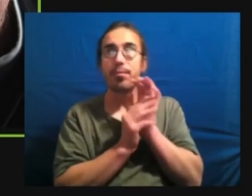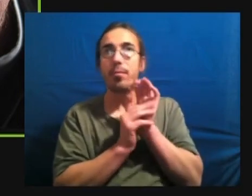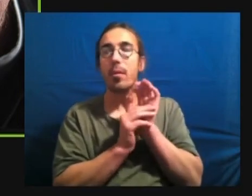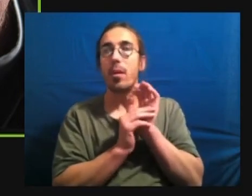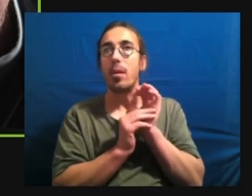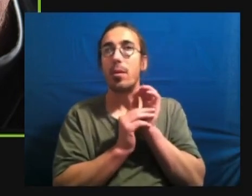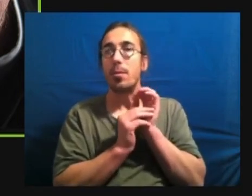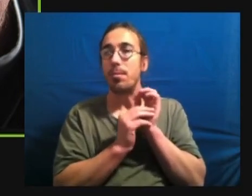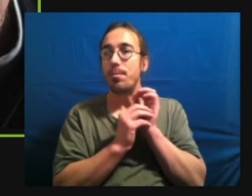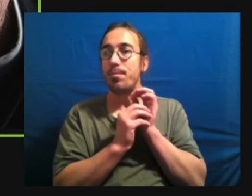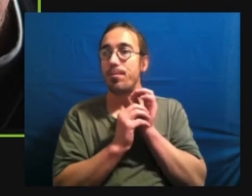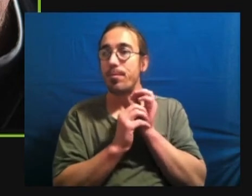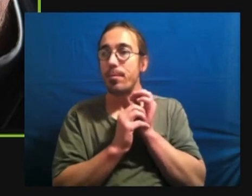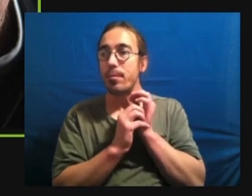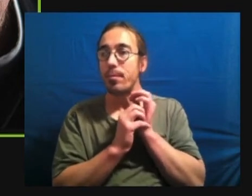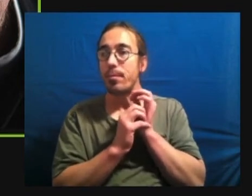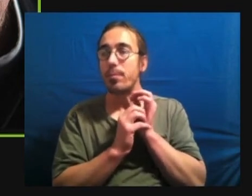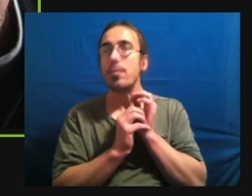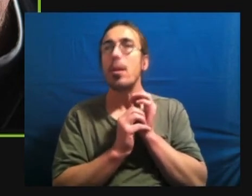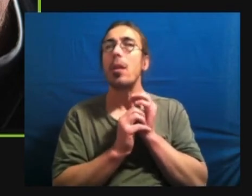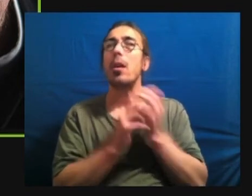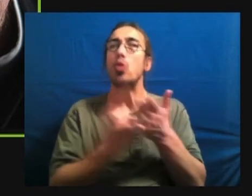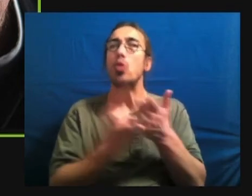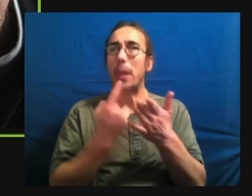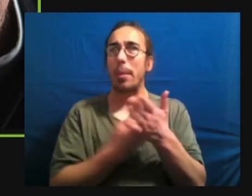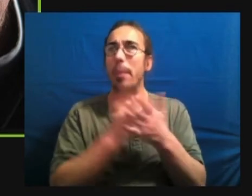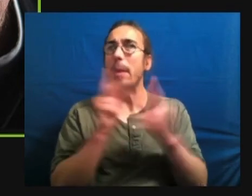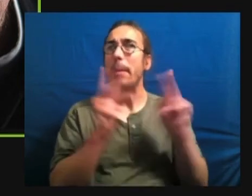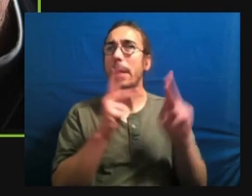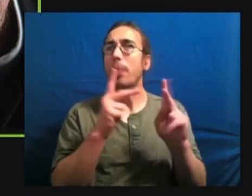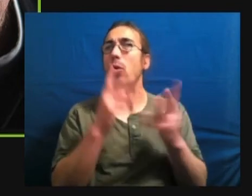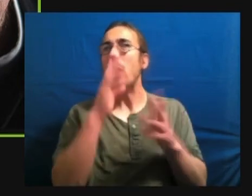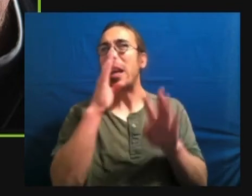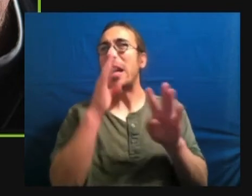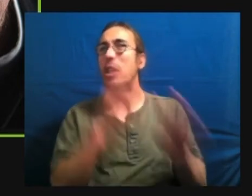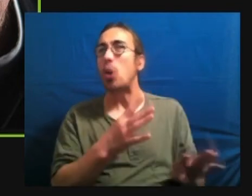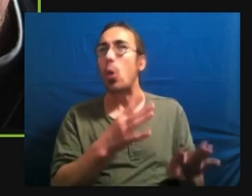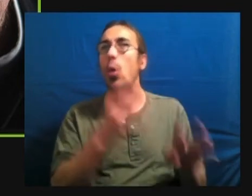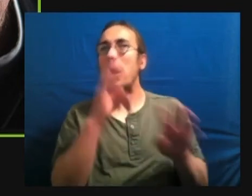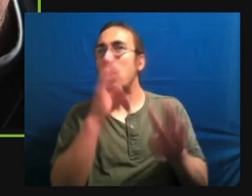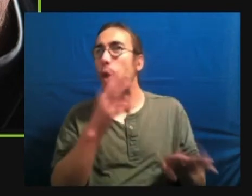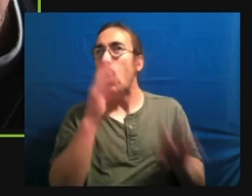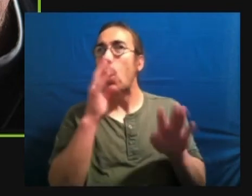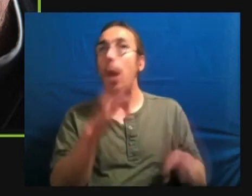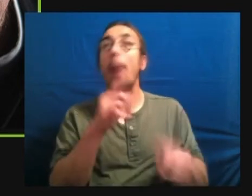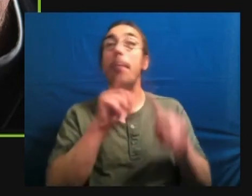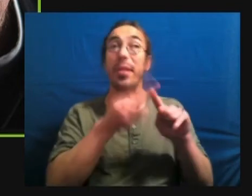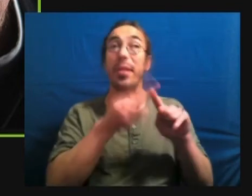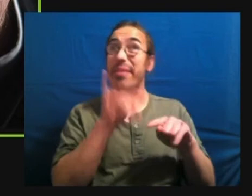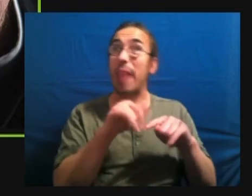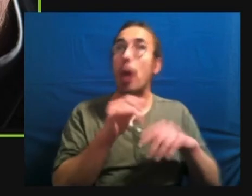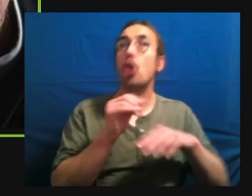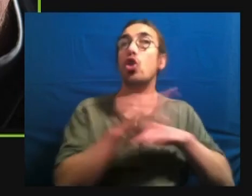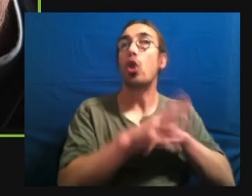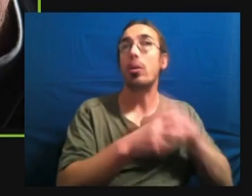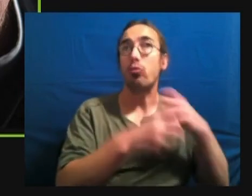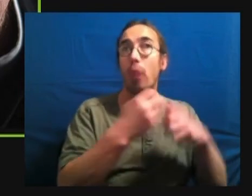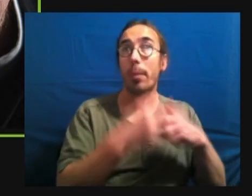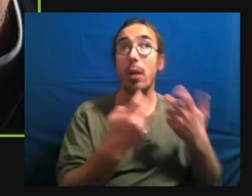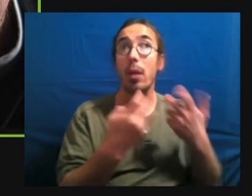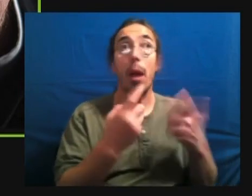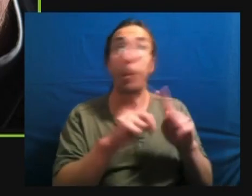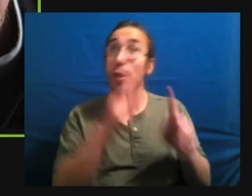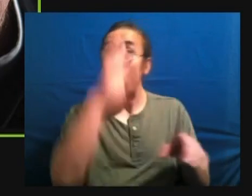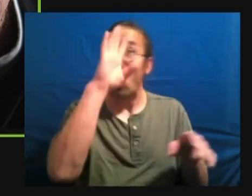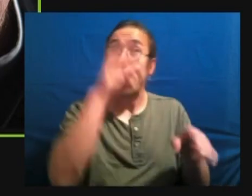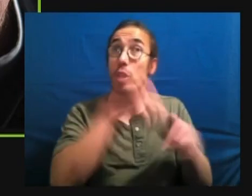they often subconsciously cause problems for the underdog. You do things differently, and